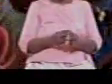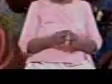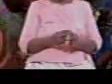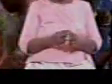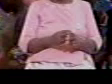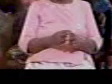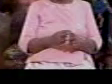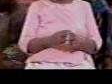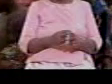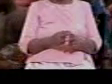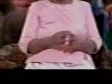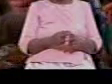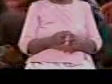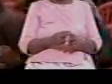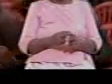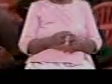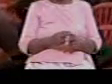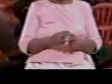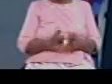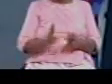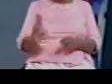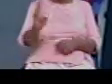You will use your servant today,